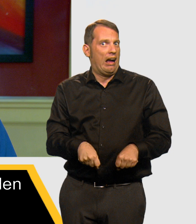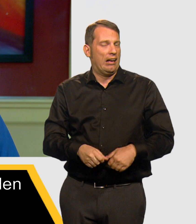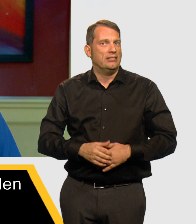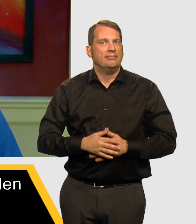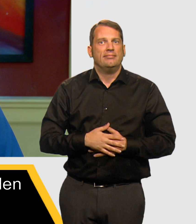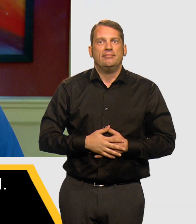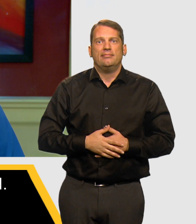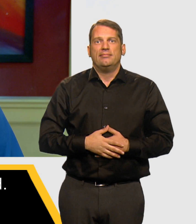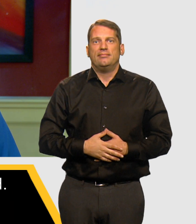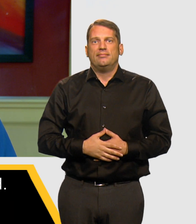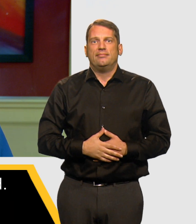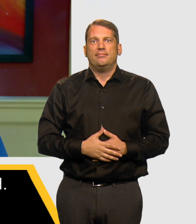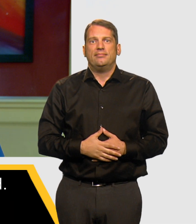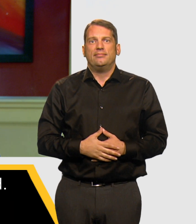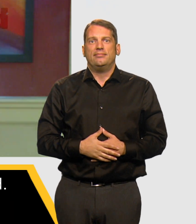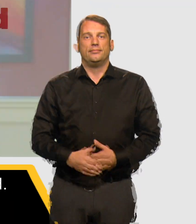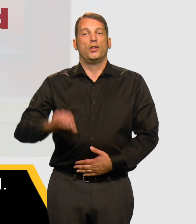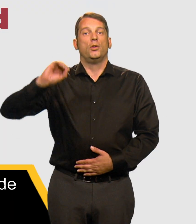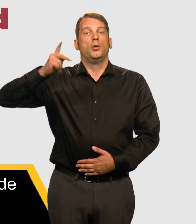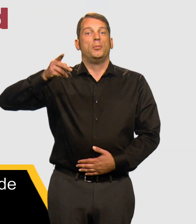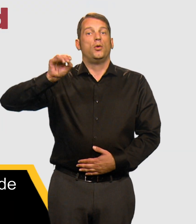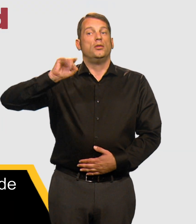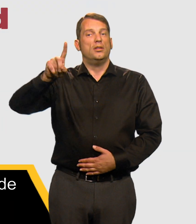can also cause further health complications.